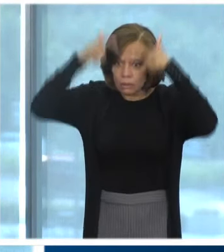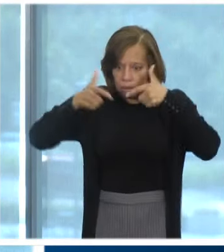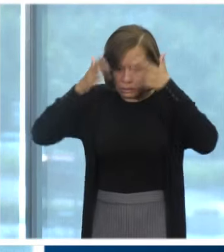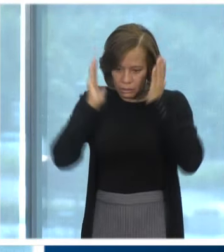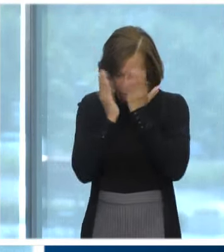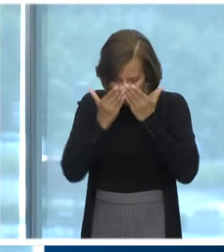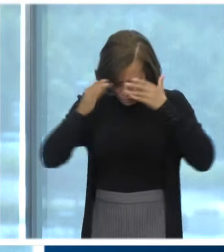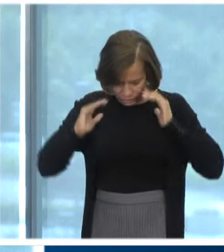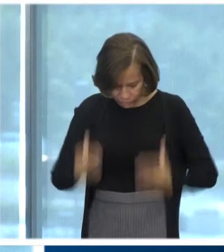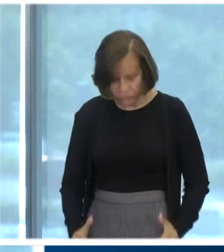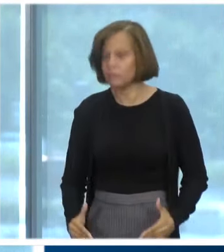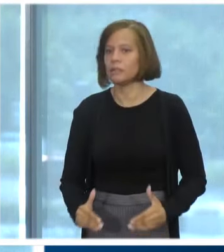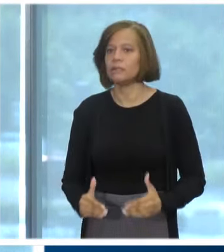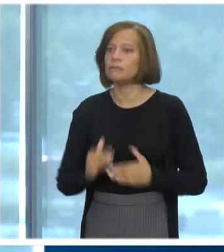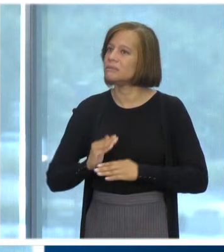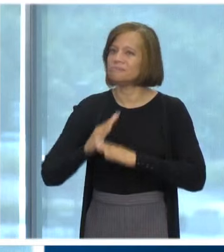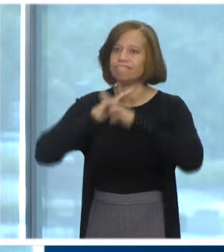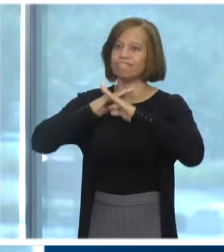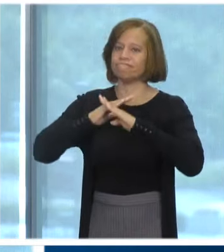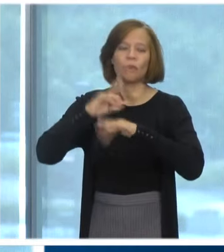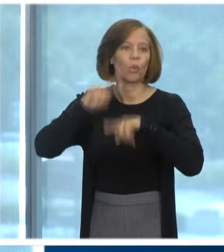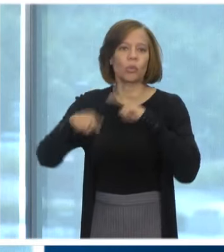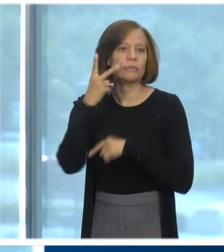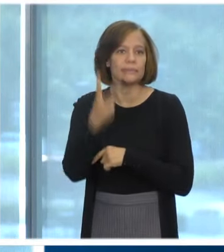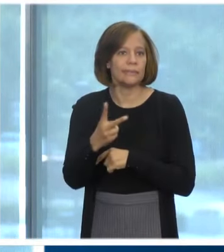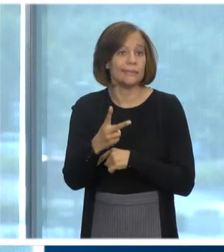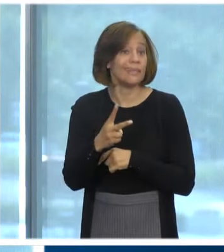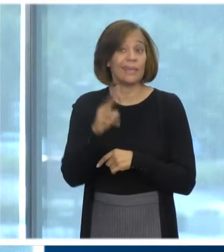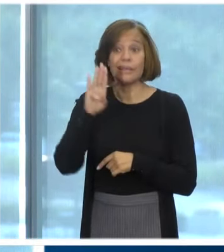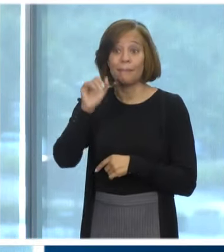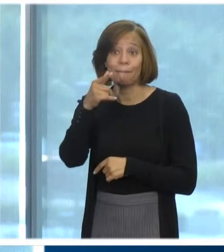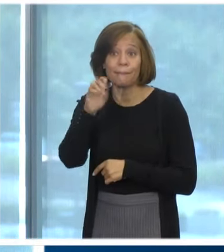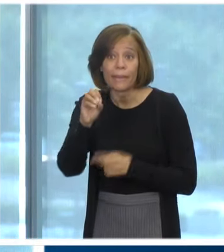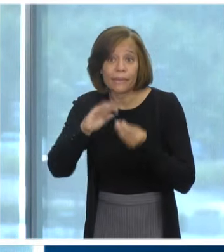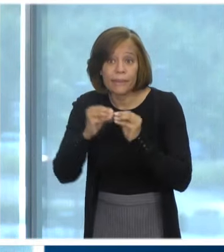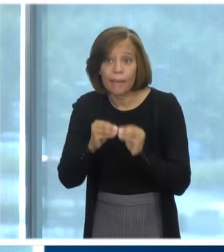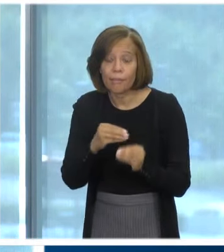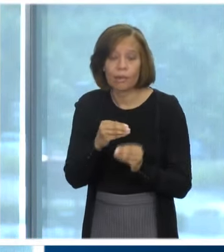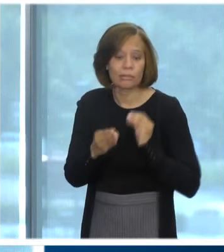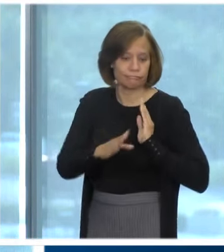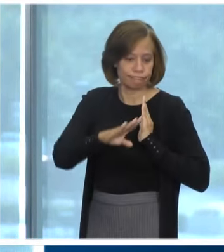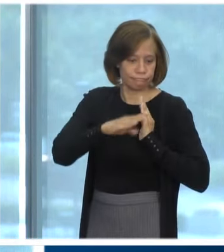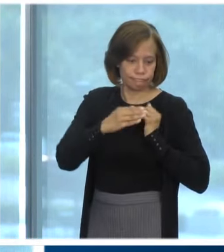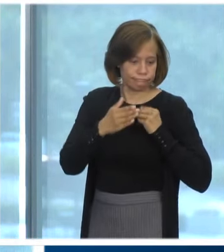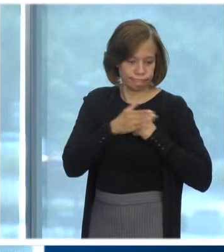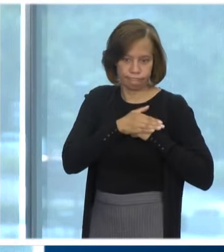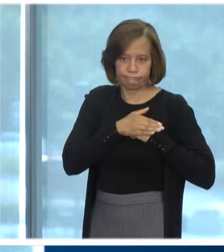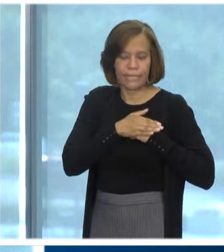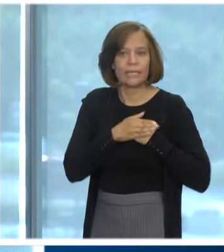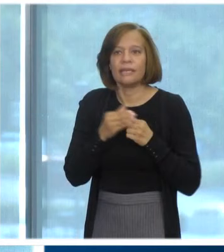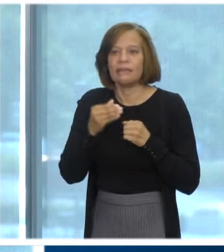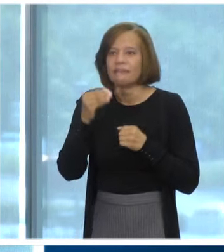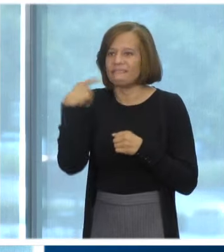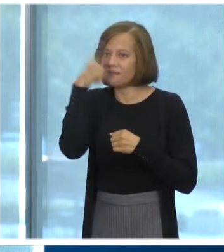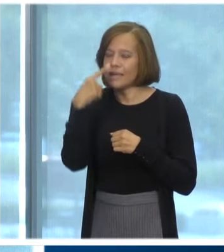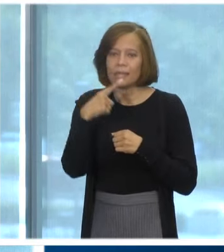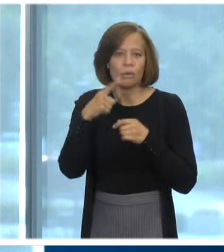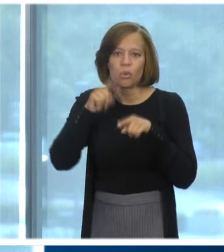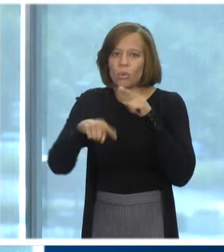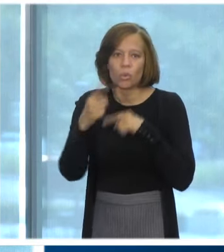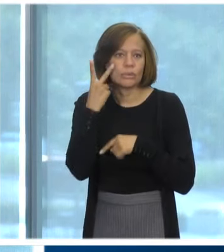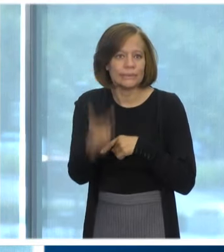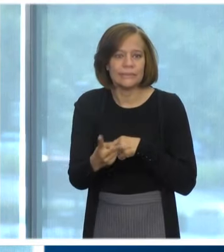gear. So when we can't see badge numbers, we can't see faces, sometimes we can't see hair color, and we